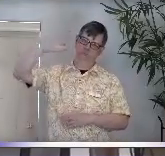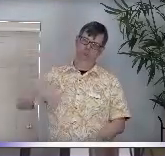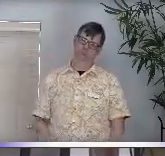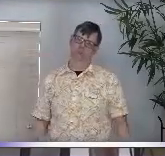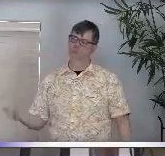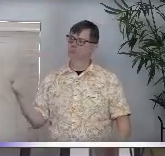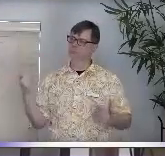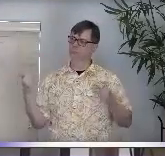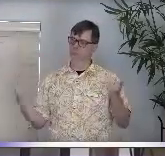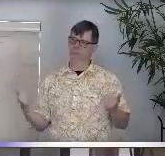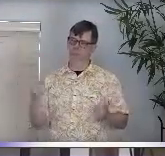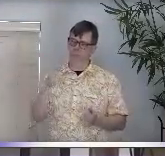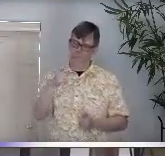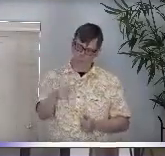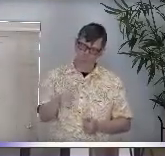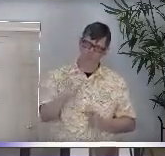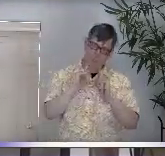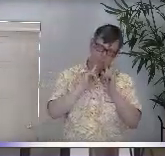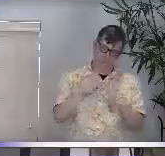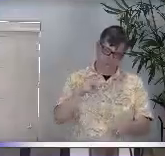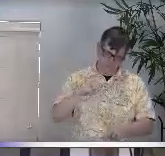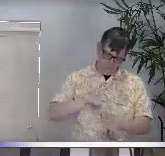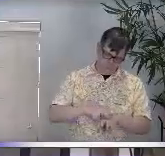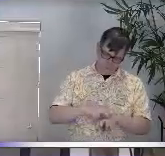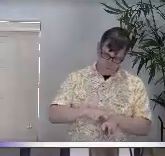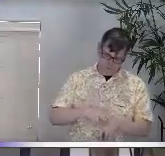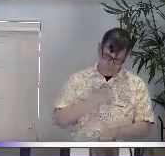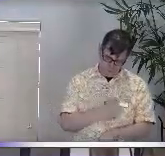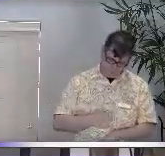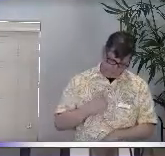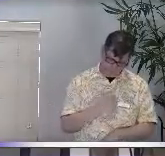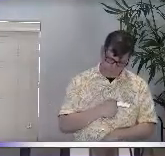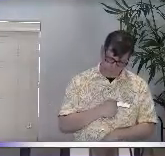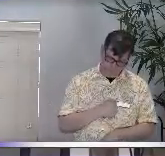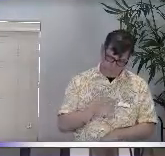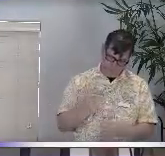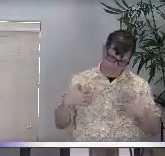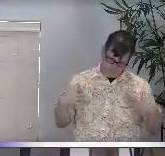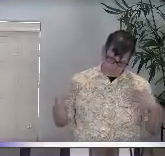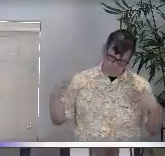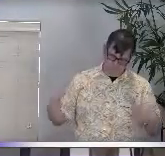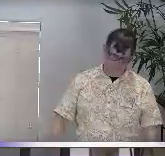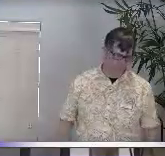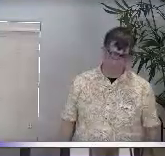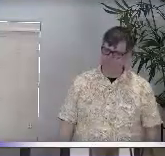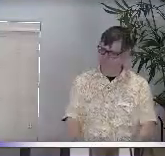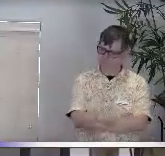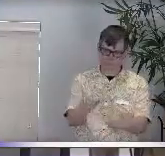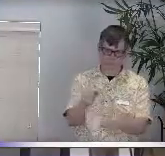What you said hurt my feelings. Or, hey, that choice didn't really make me happy. I love you, but it didn't really make me